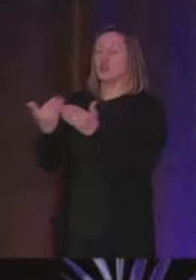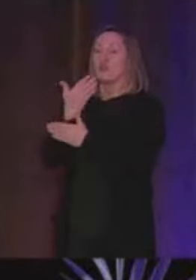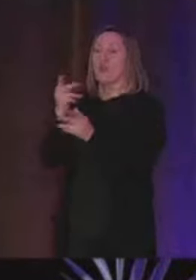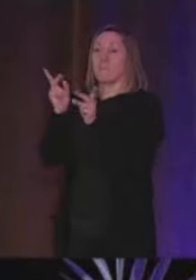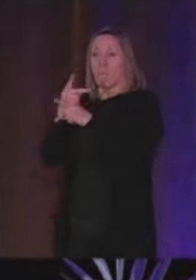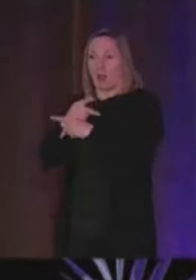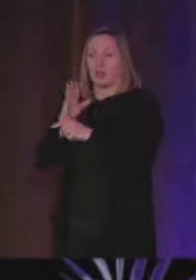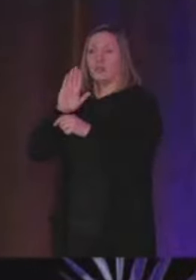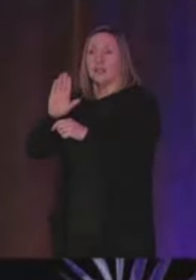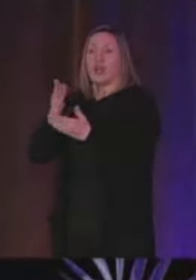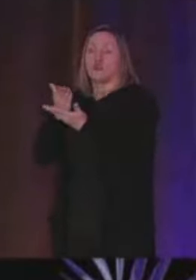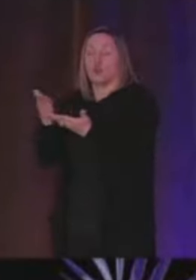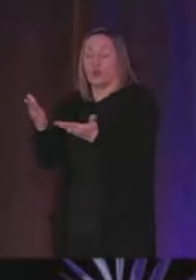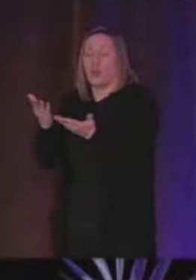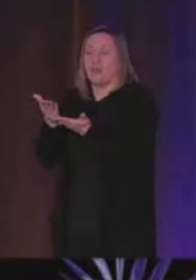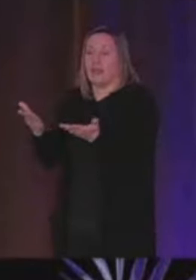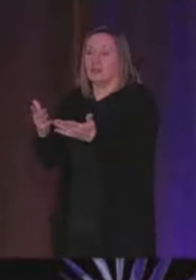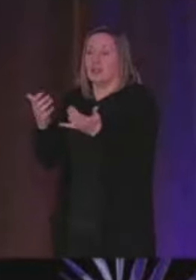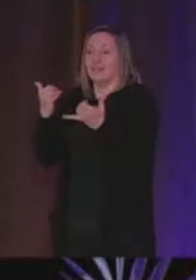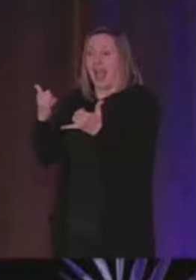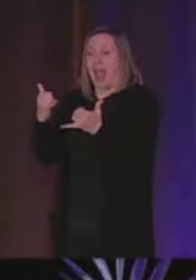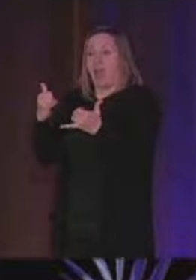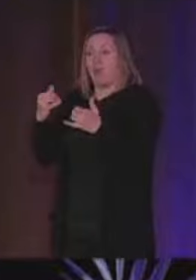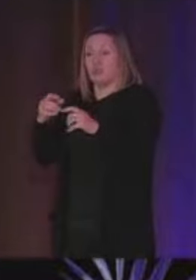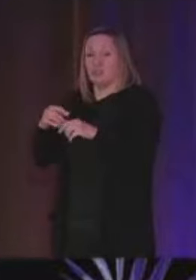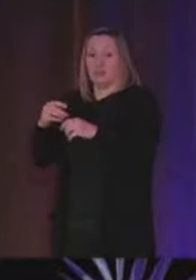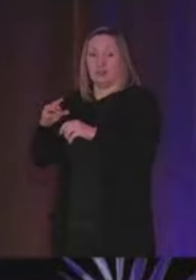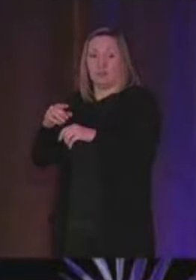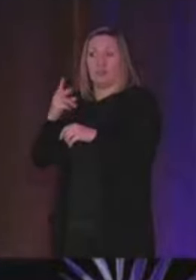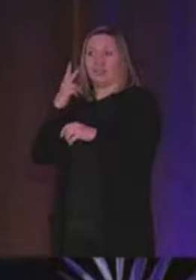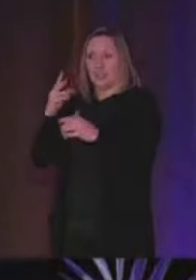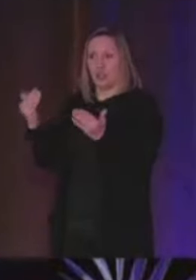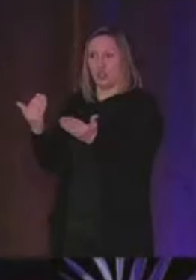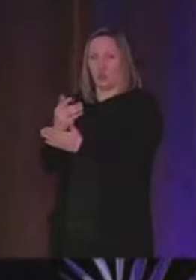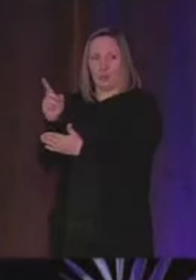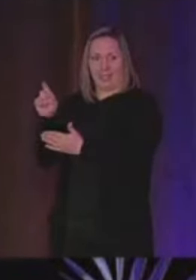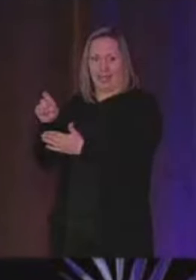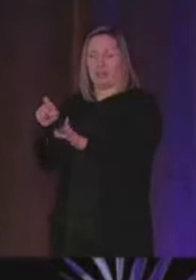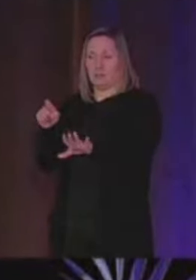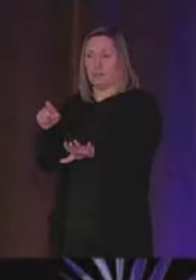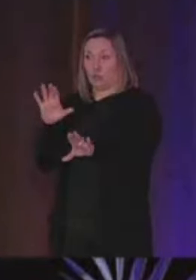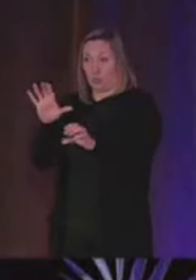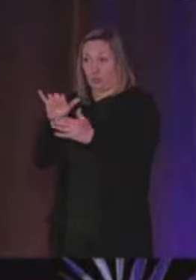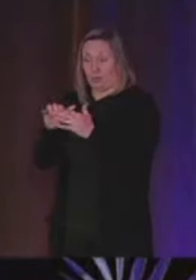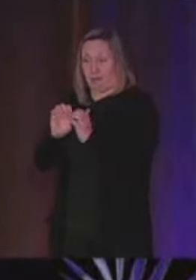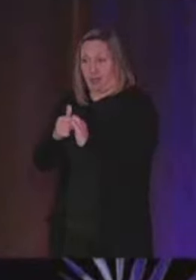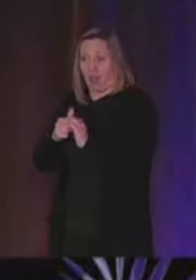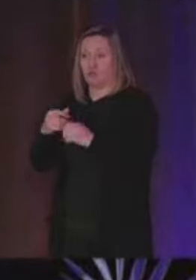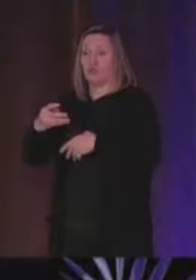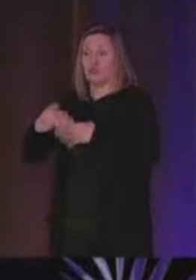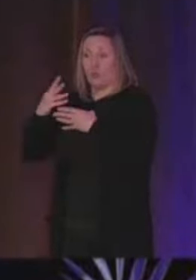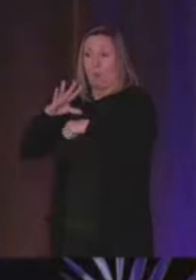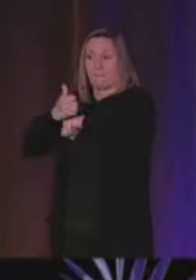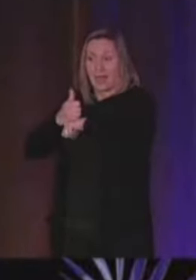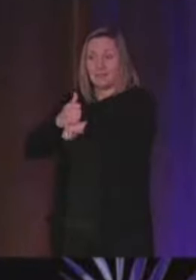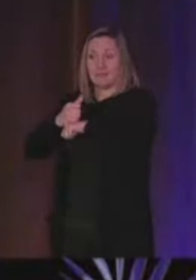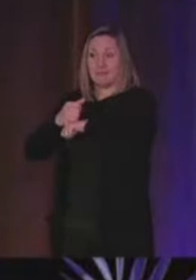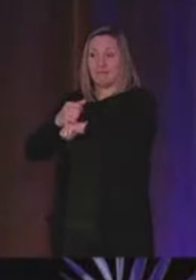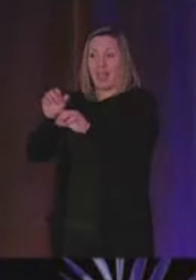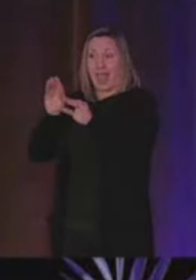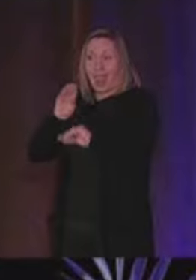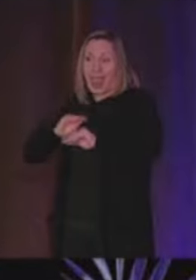now suddenly you've unlocked a new need. Of course, this is not only achieved by doing scroll-based animations. This is just a